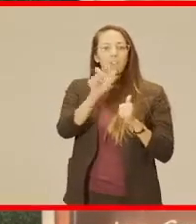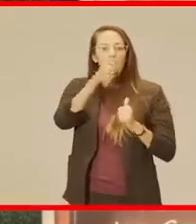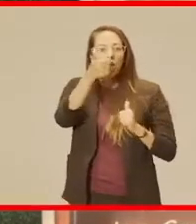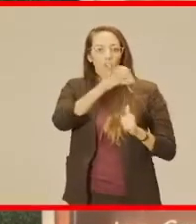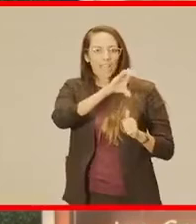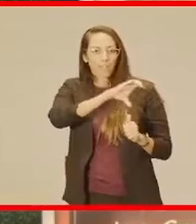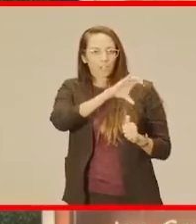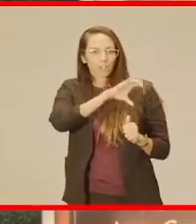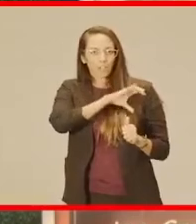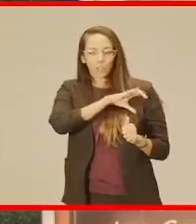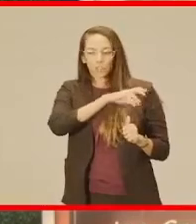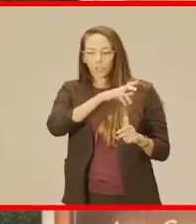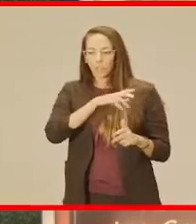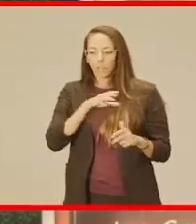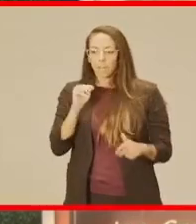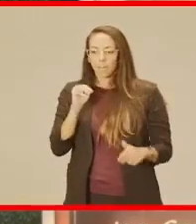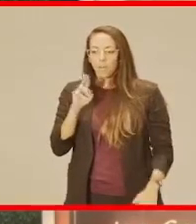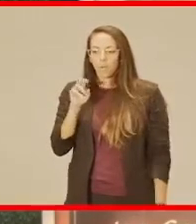and